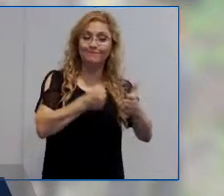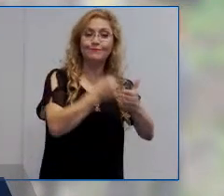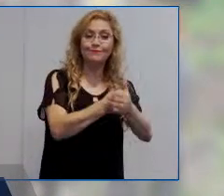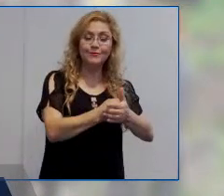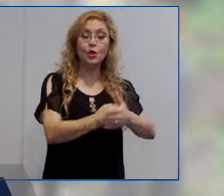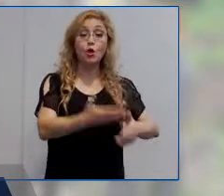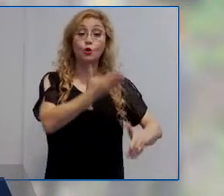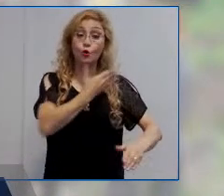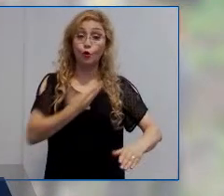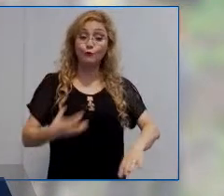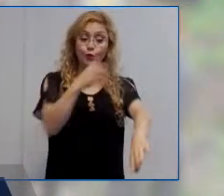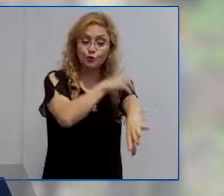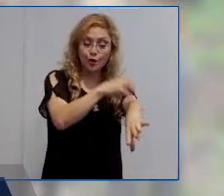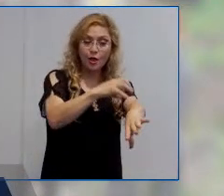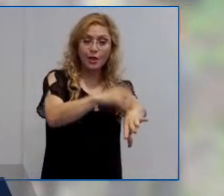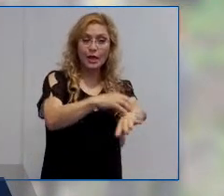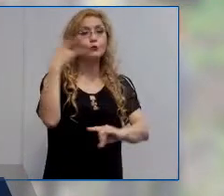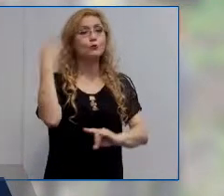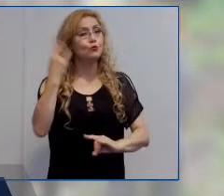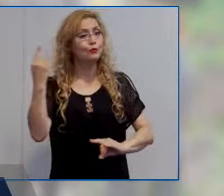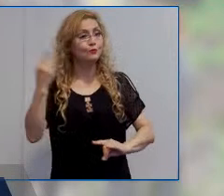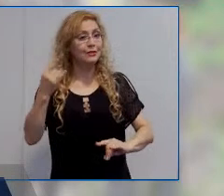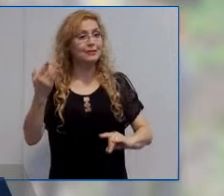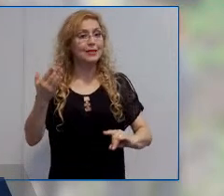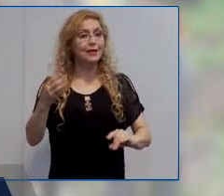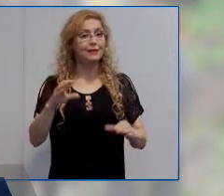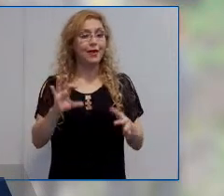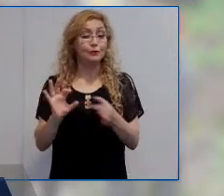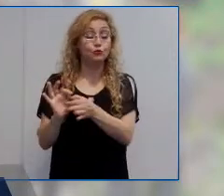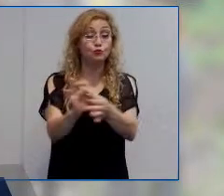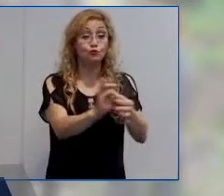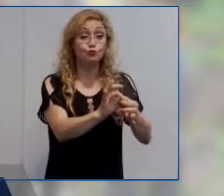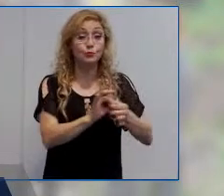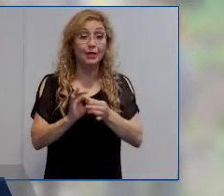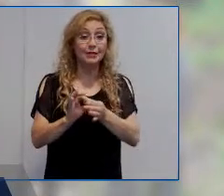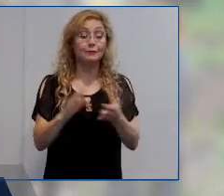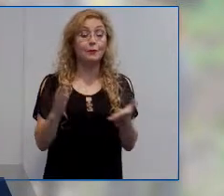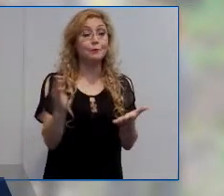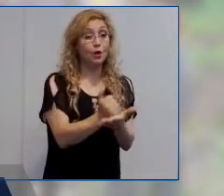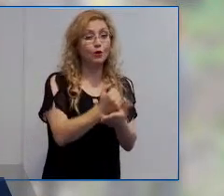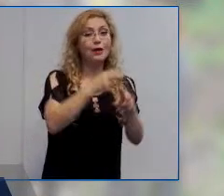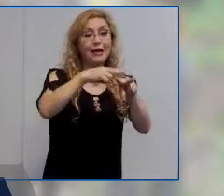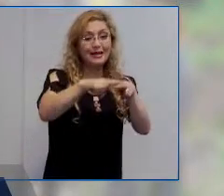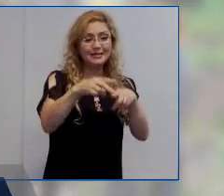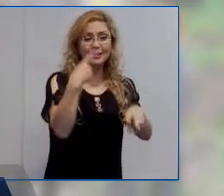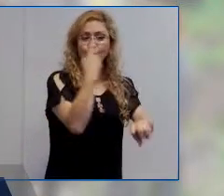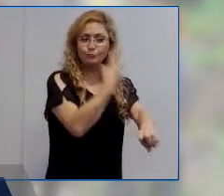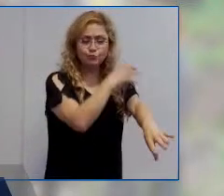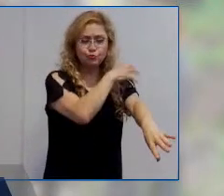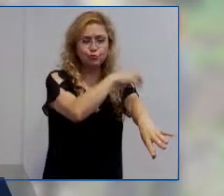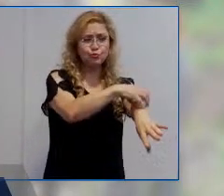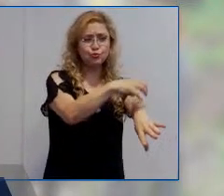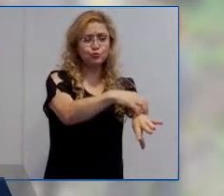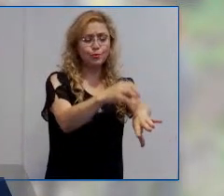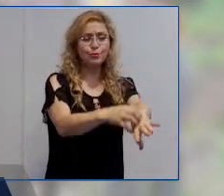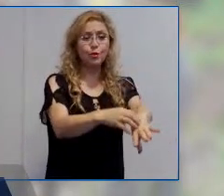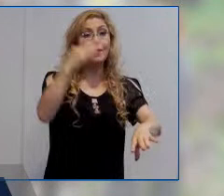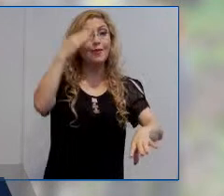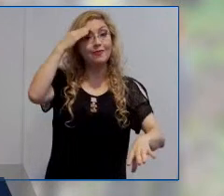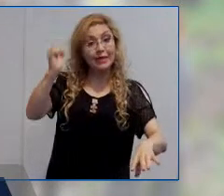building consortia as regional governments with academia, with cooperatives, so that we can create in